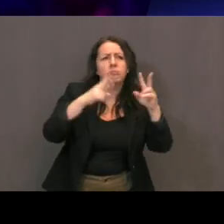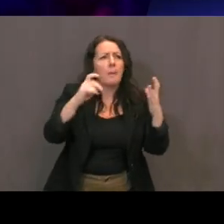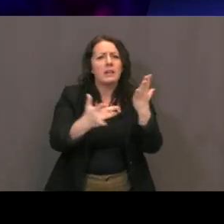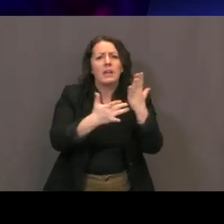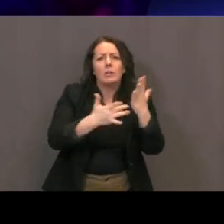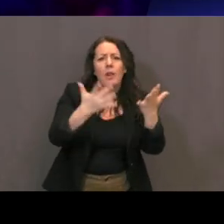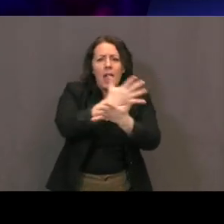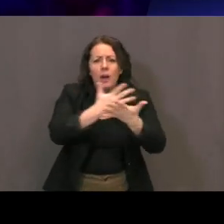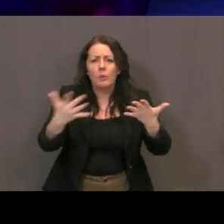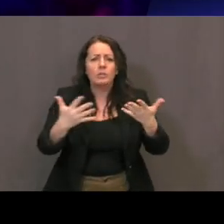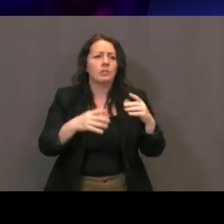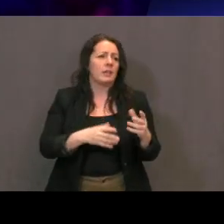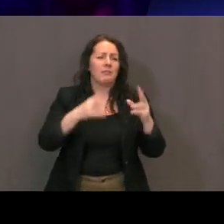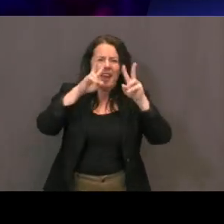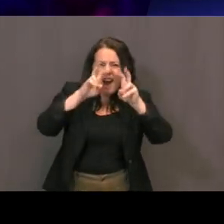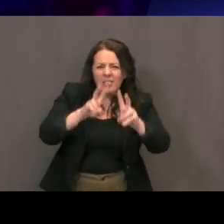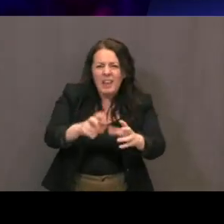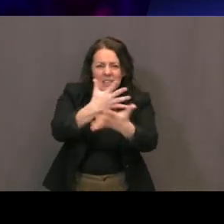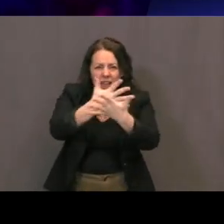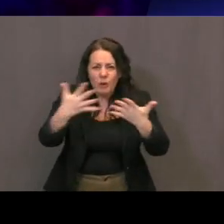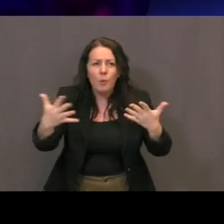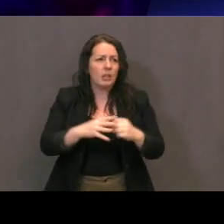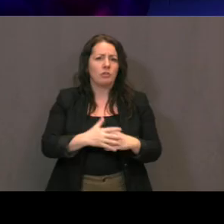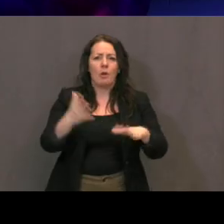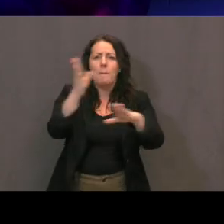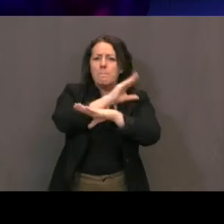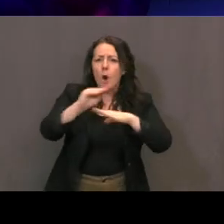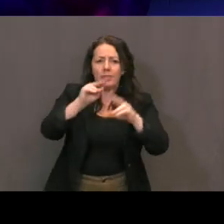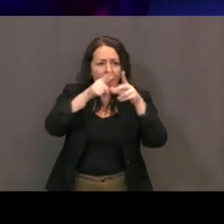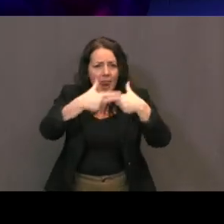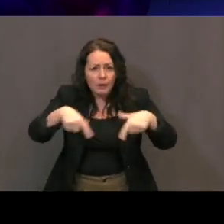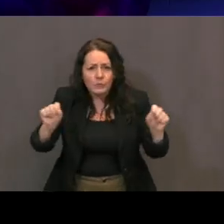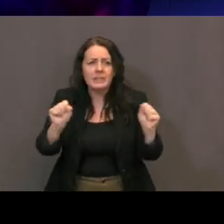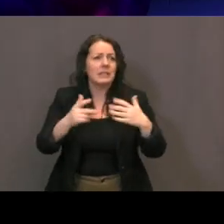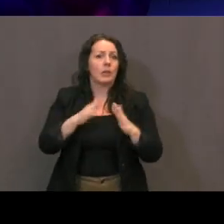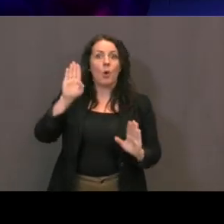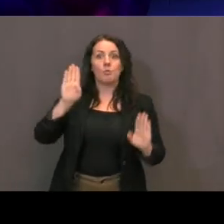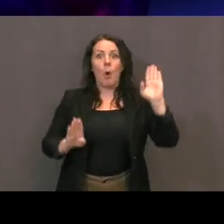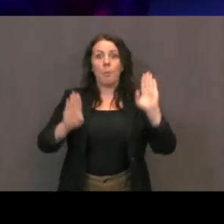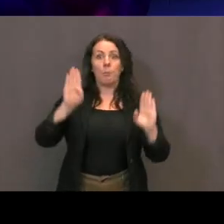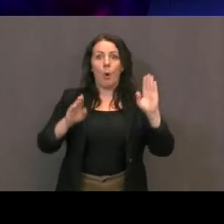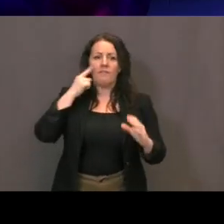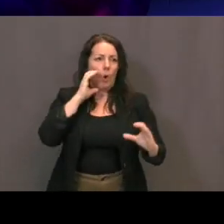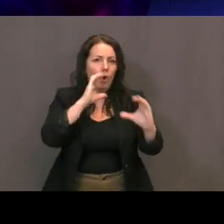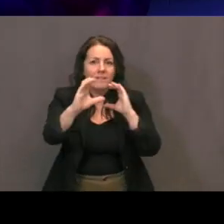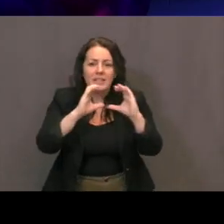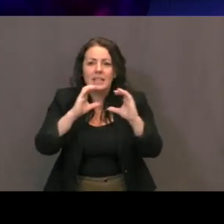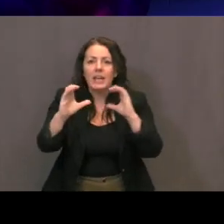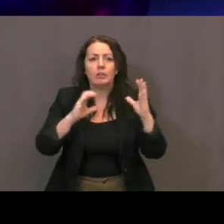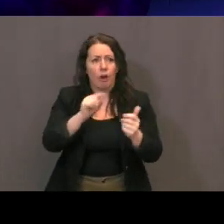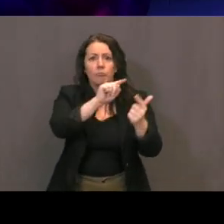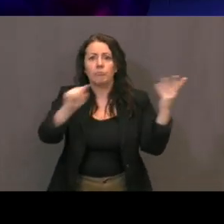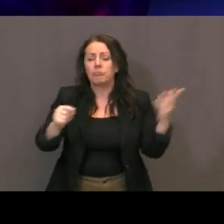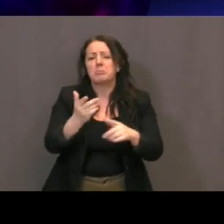large language models, LLMs, and their chatbots like ChatGPT, and now the latest DeepSeek, I think that our human identity,